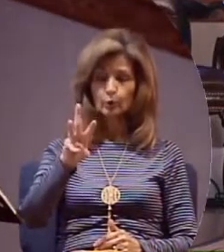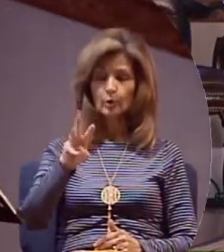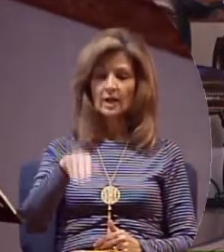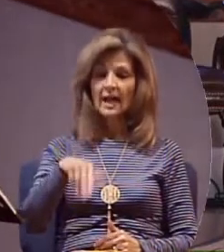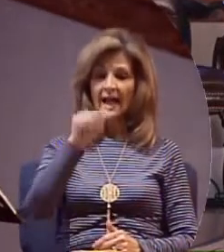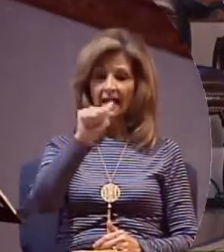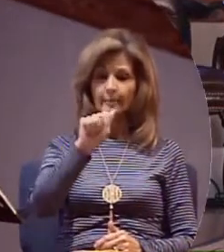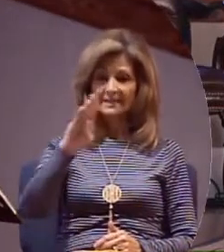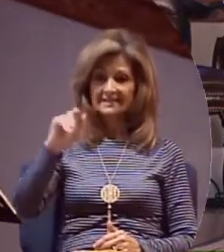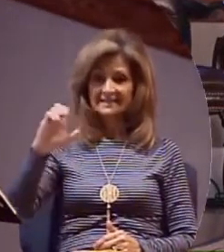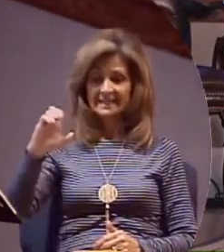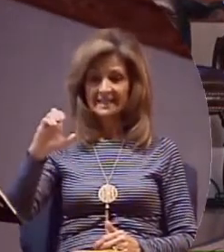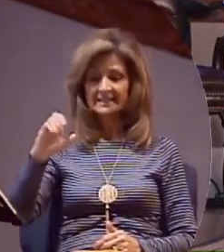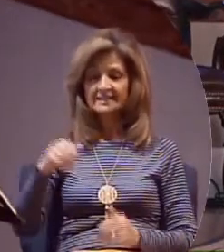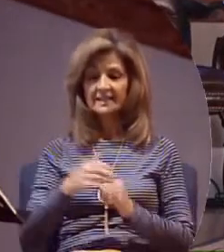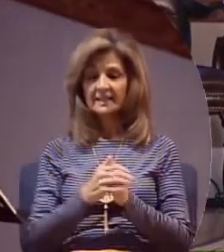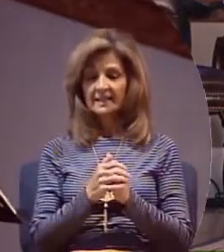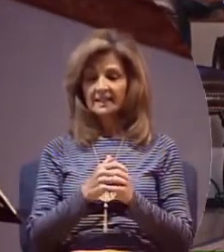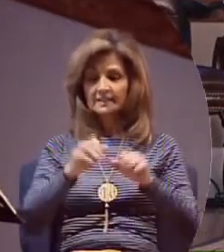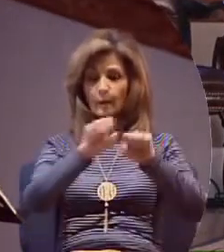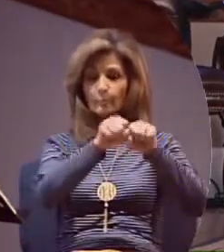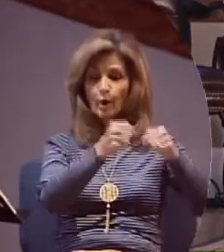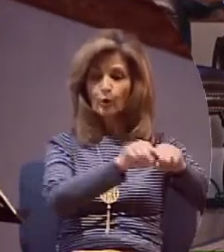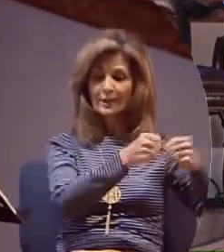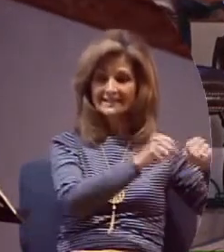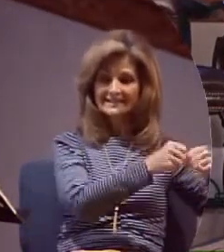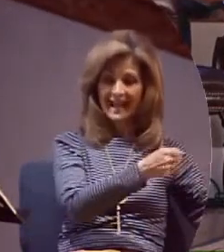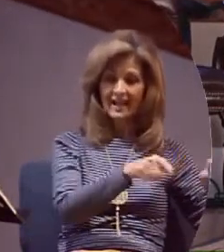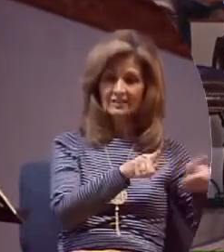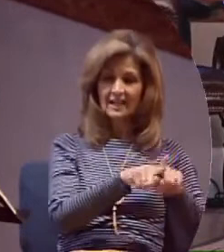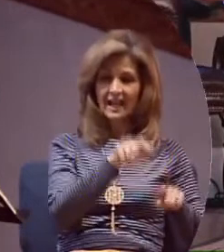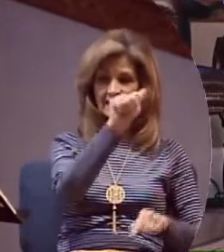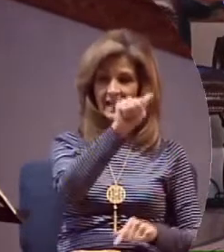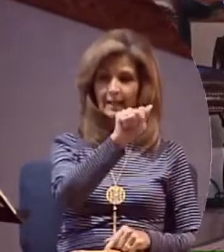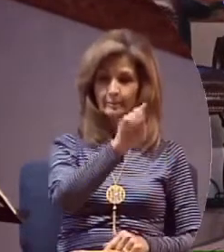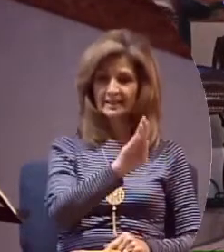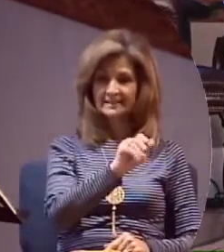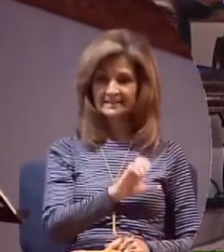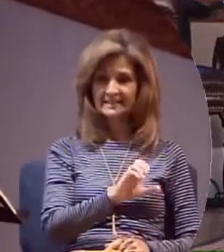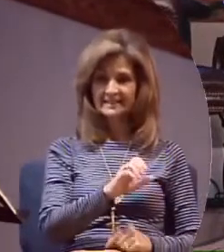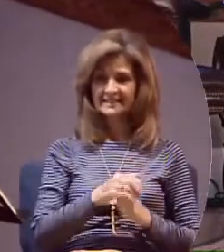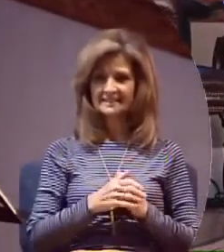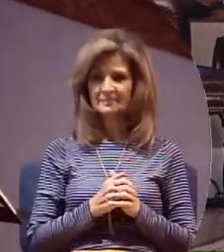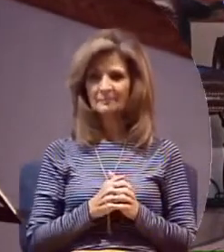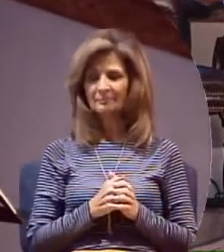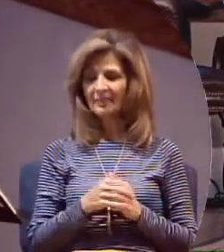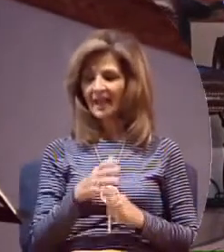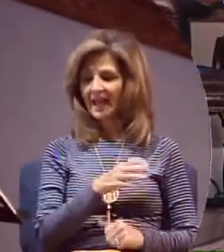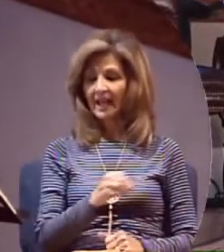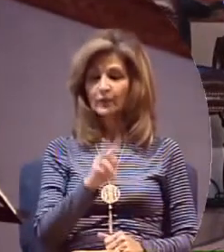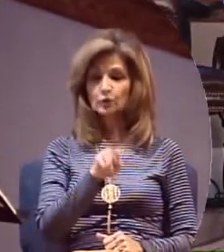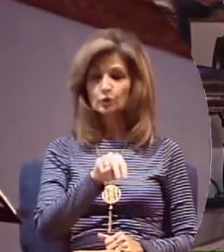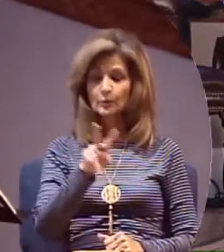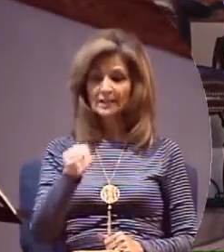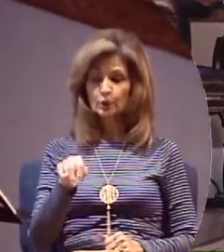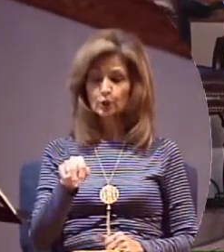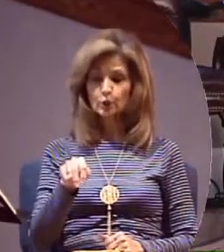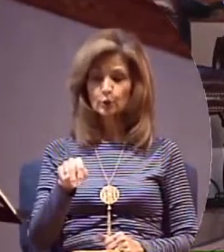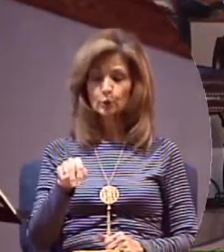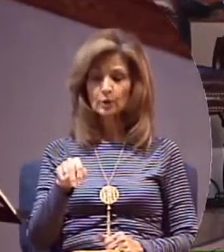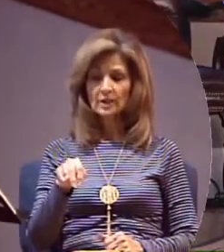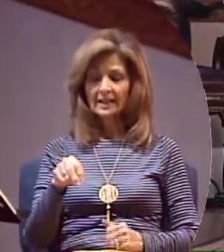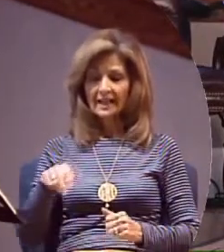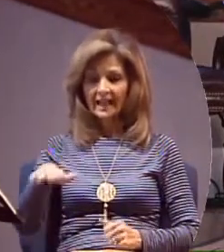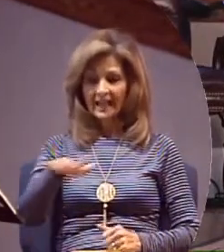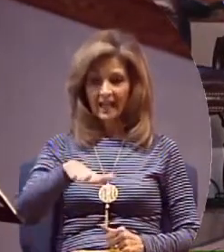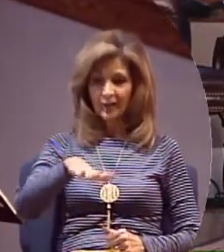us that great chapter, longest chapter in the Bible, regarding the Word of God. There are 22, if I'm not mistaken, 22 sections